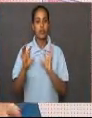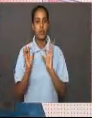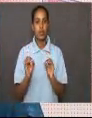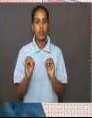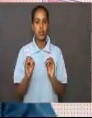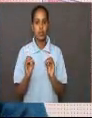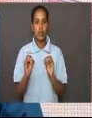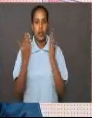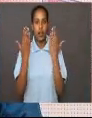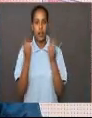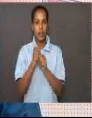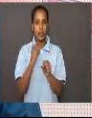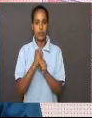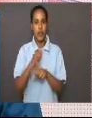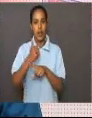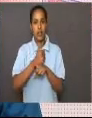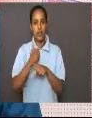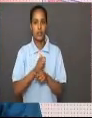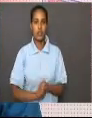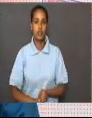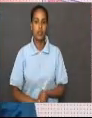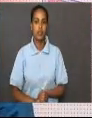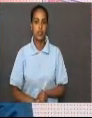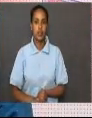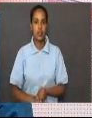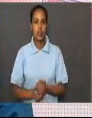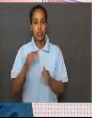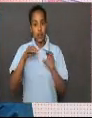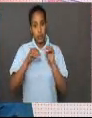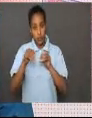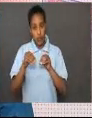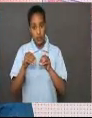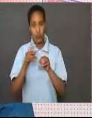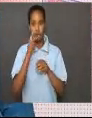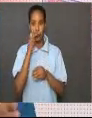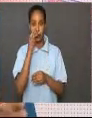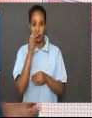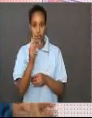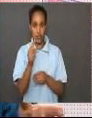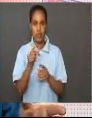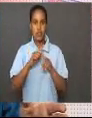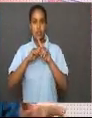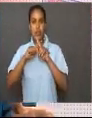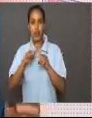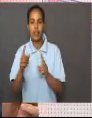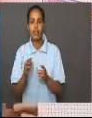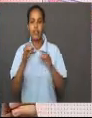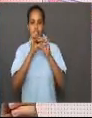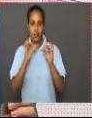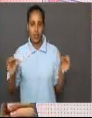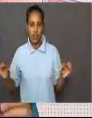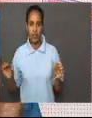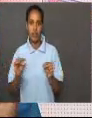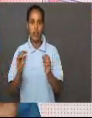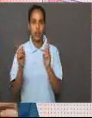Students, let us do an activity. In a moment, you will see several sentences